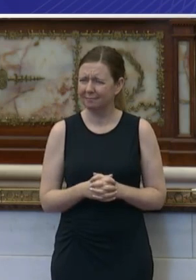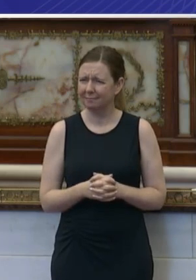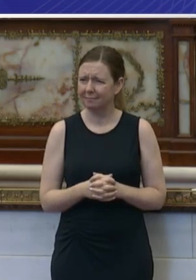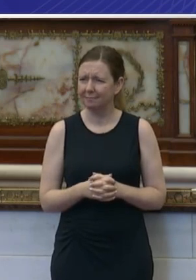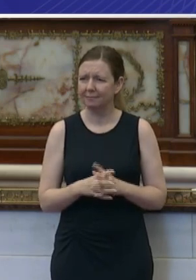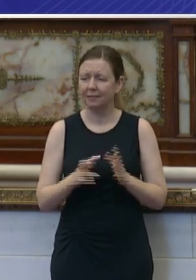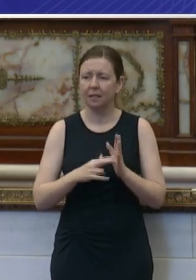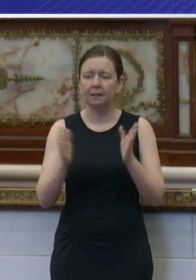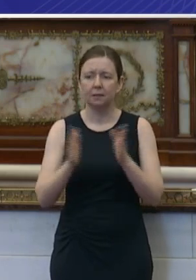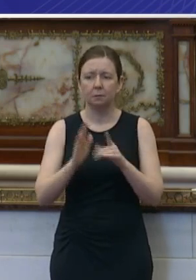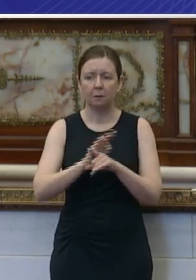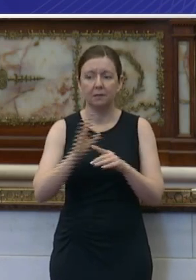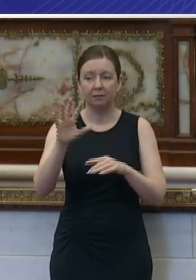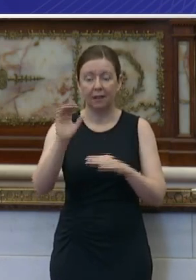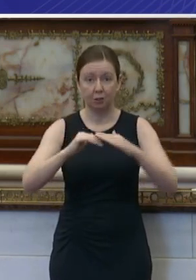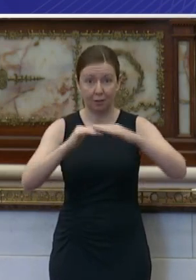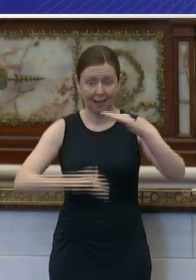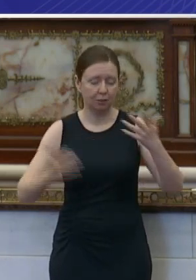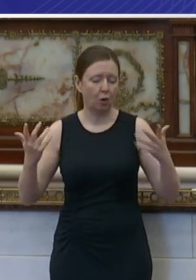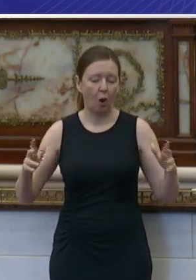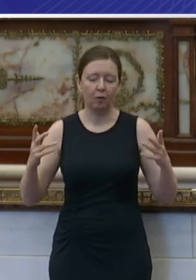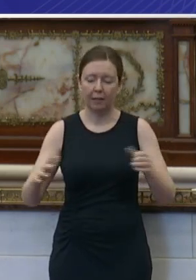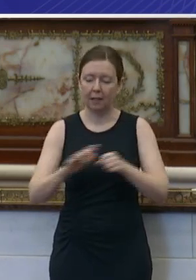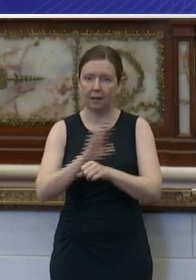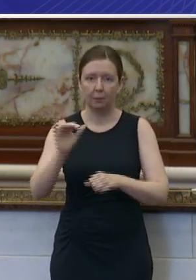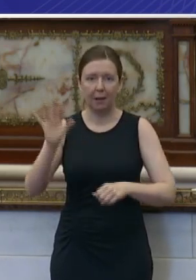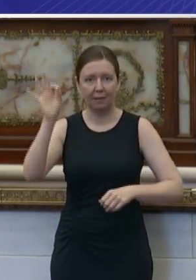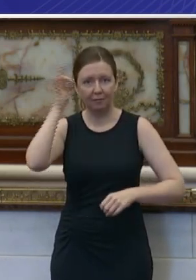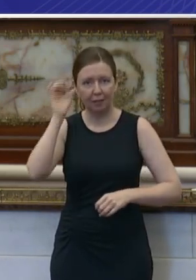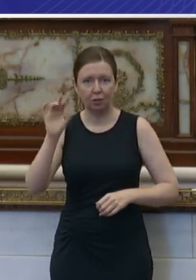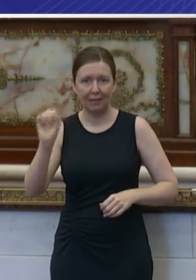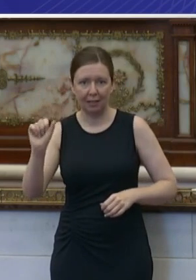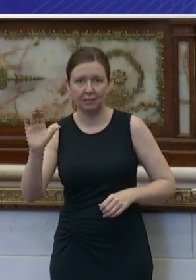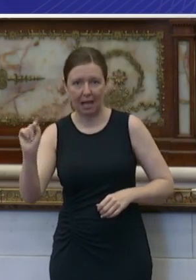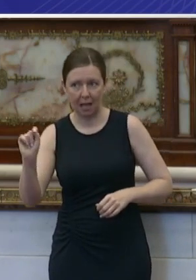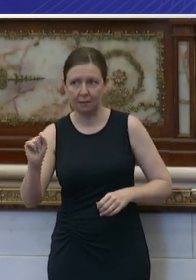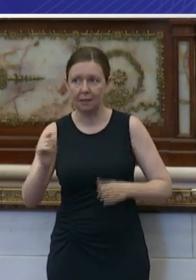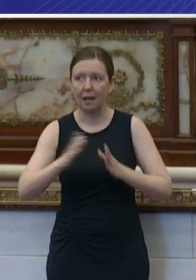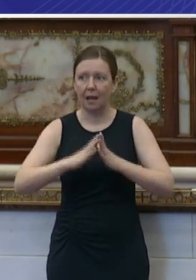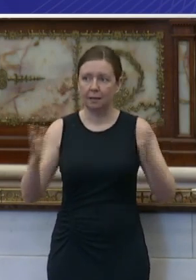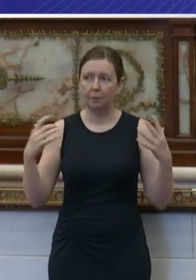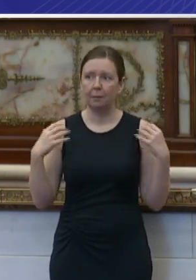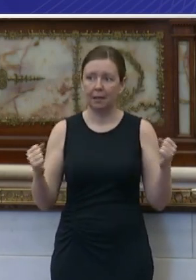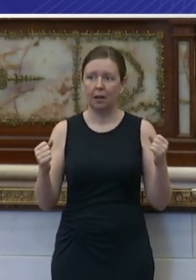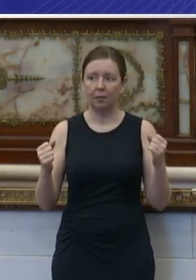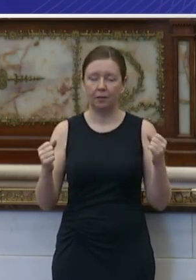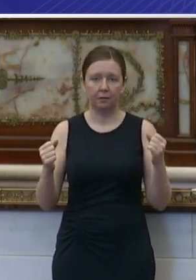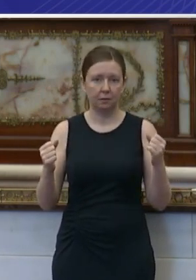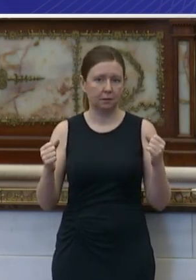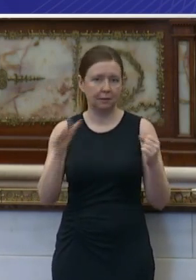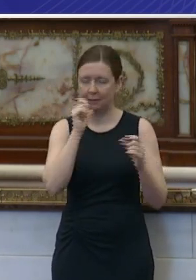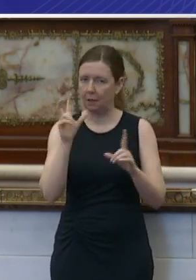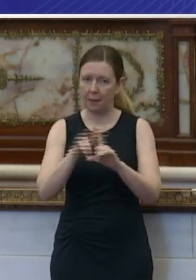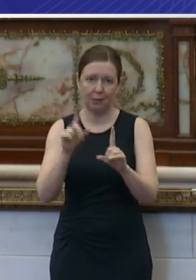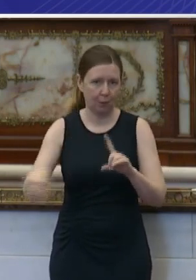small businesses, 500 or less, are already covered by the Federal CARES Act, and the public health emergency leave doesn't apply to them.